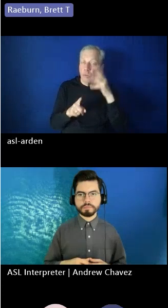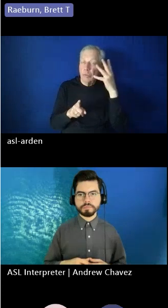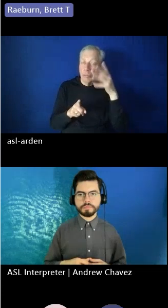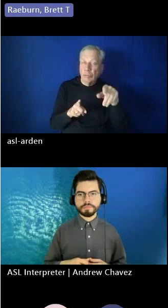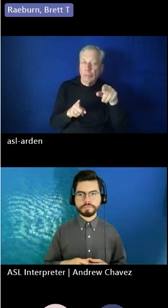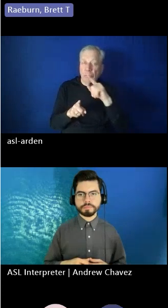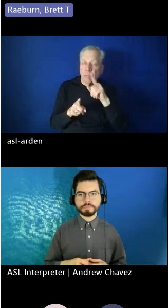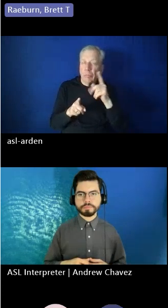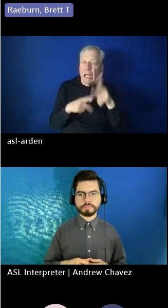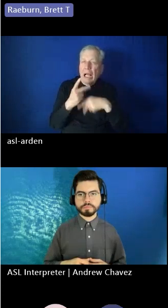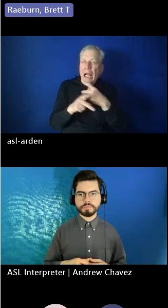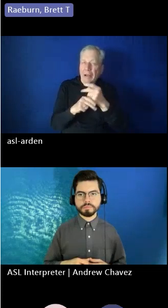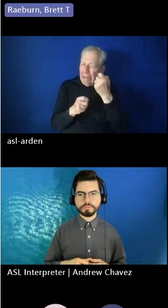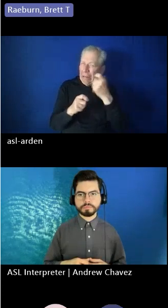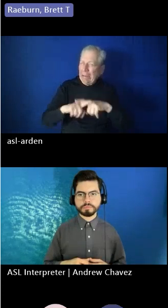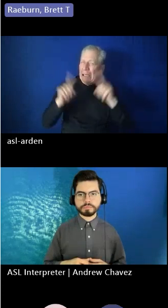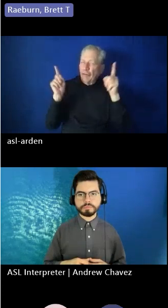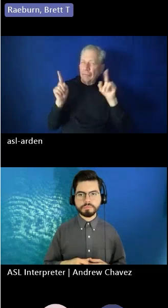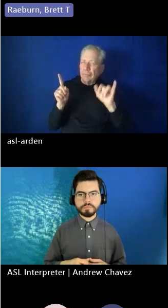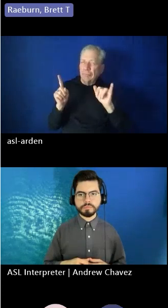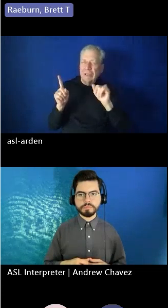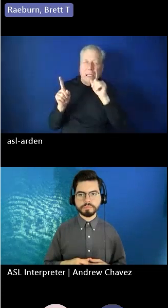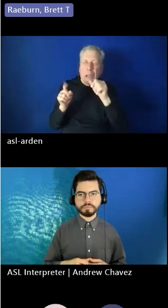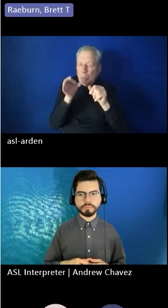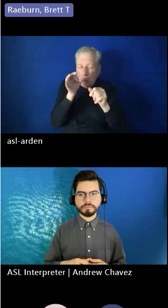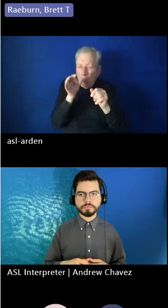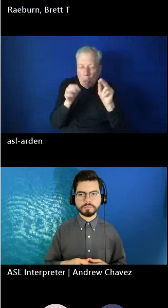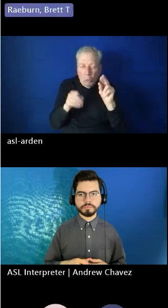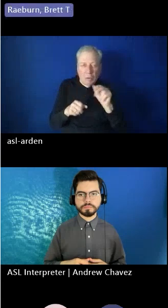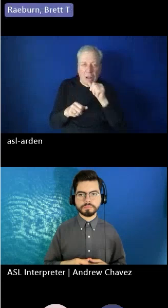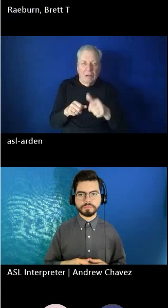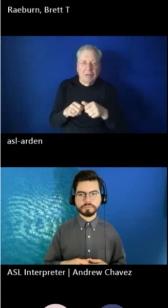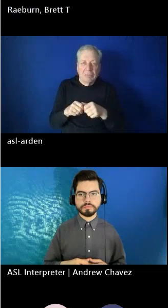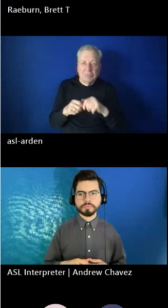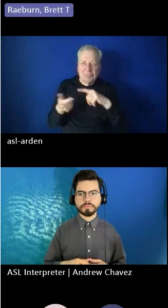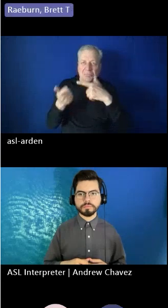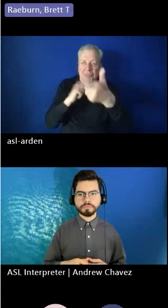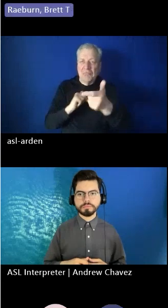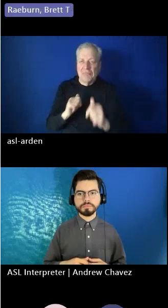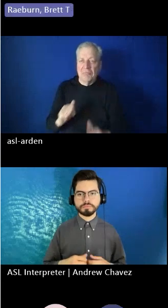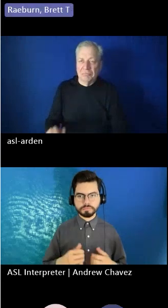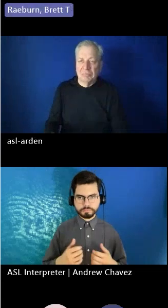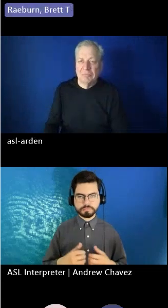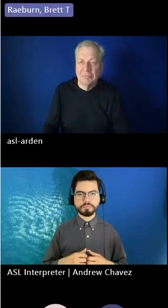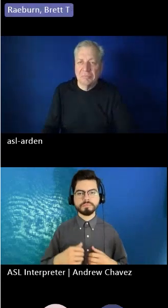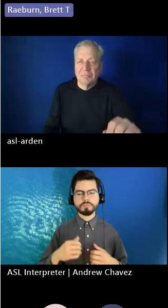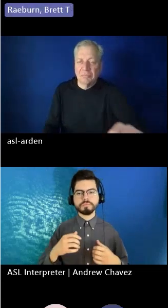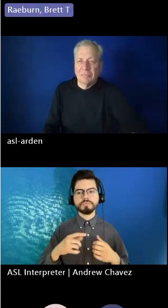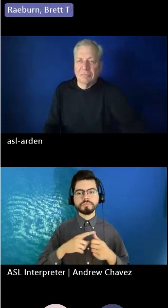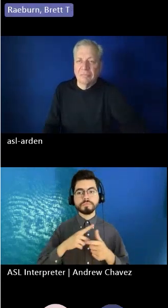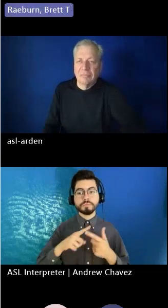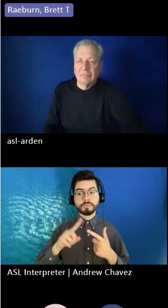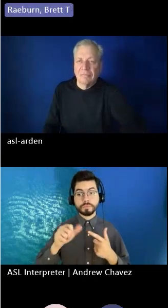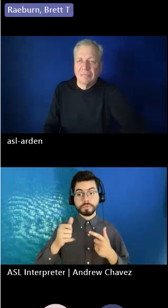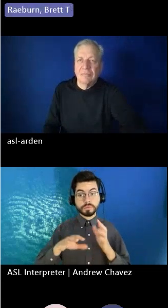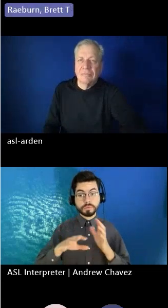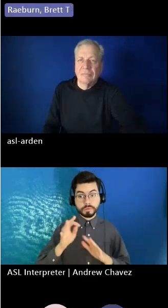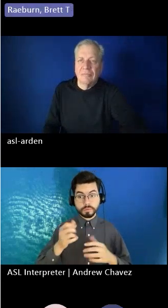It looks really different. It's not a tiny sedge at all. And then another one we found was